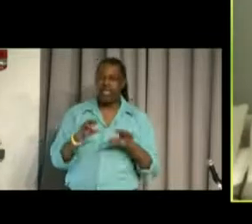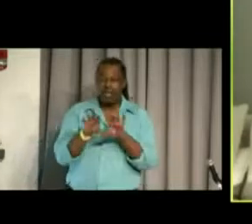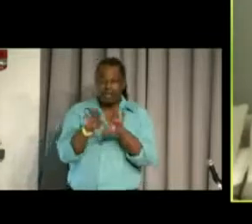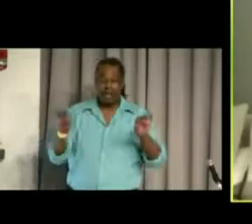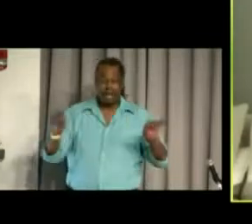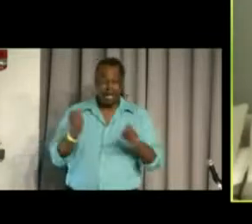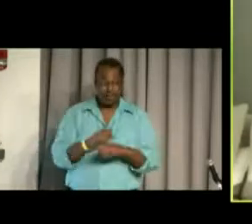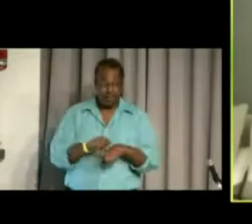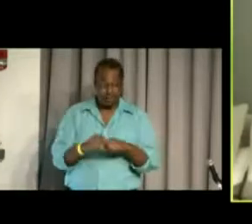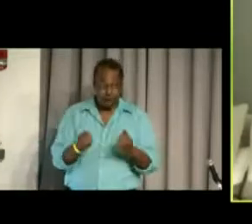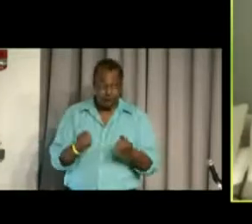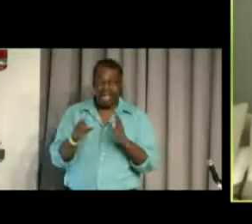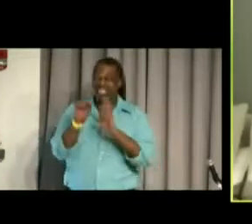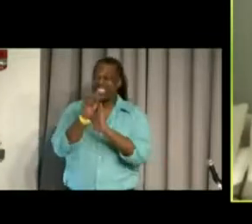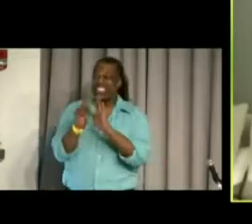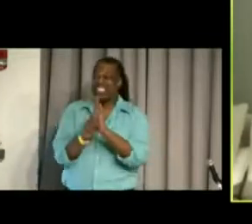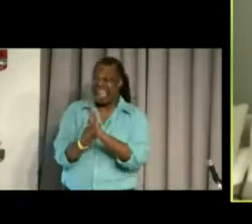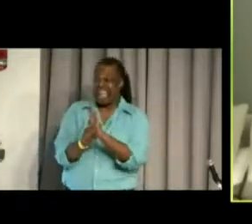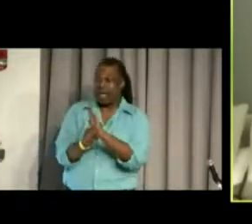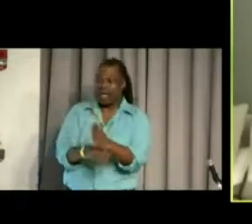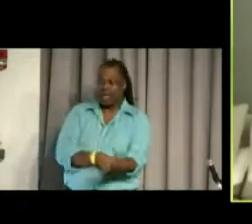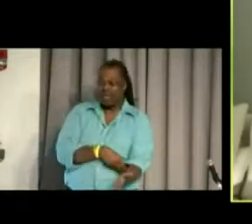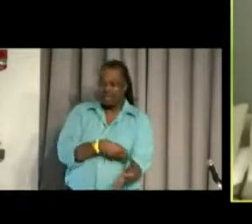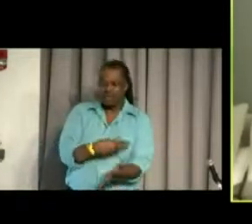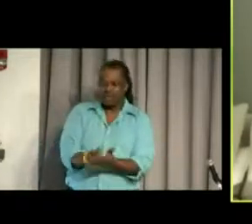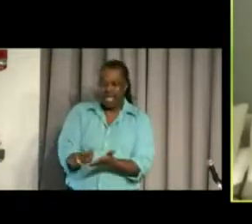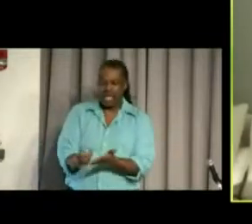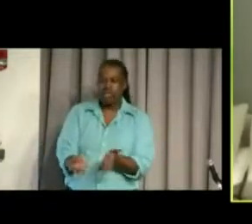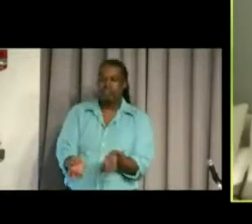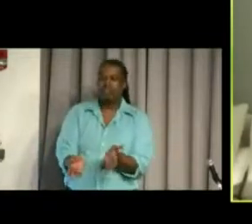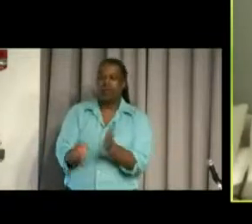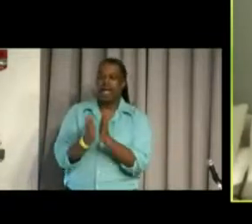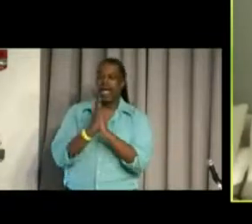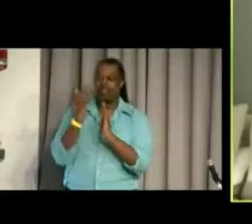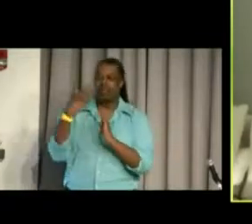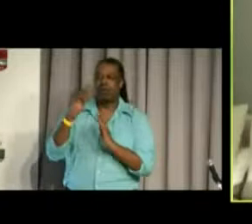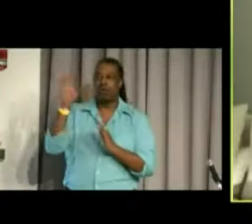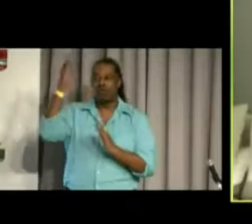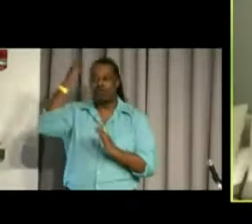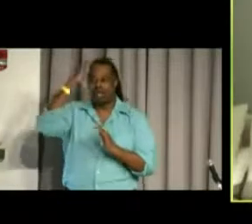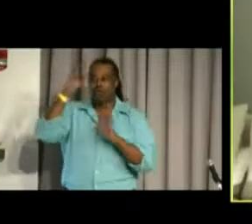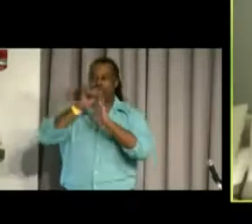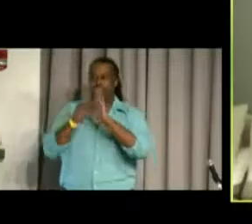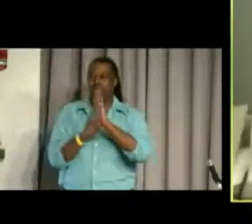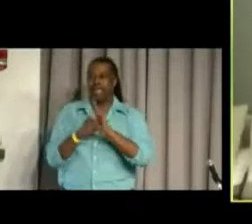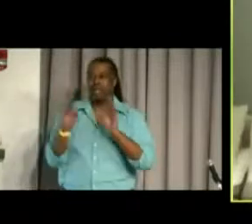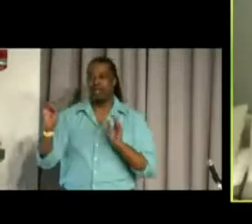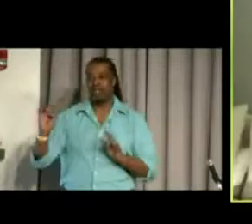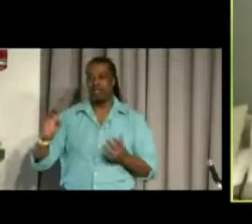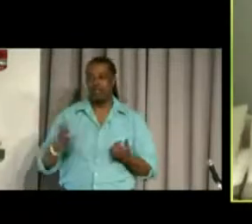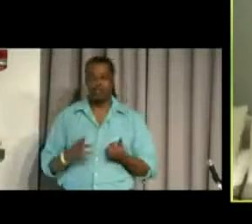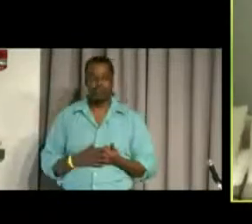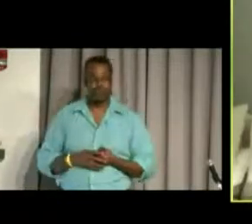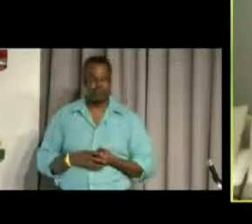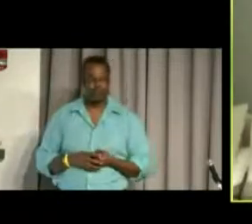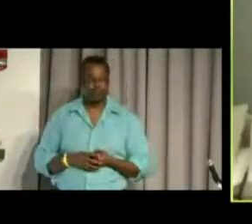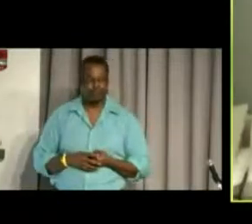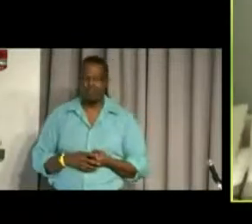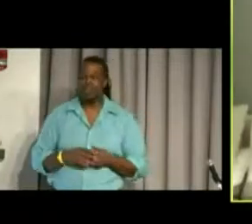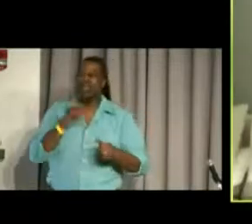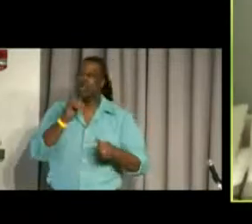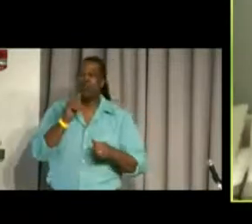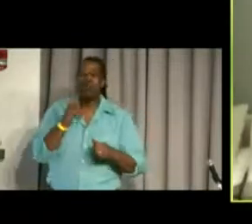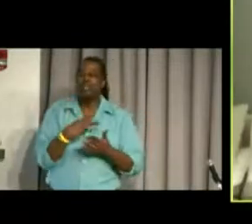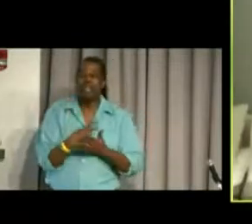and the state failed to call for a federal emergency, for a state emergency. They didn't fail 1